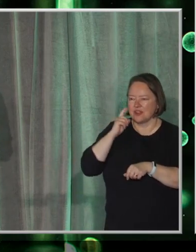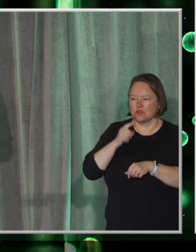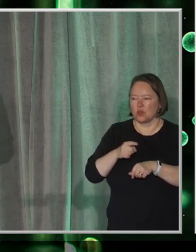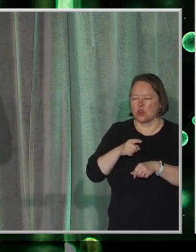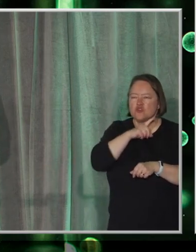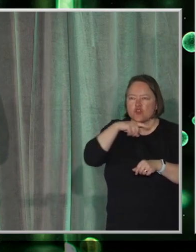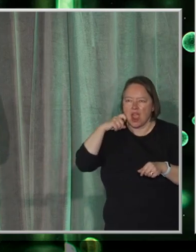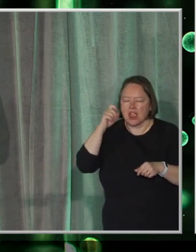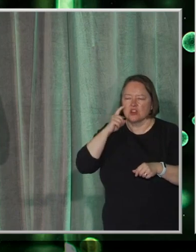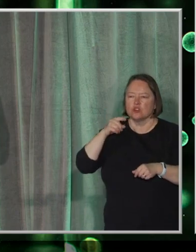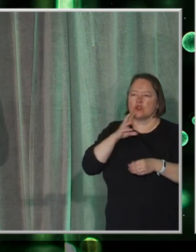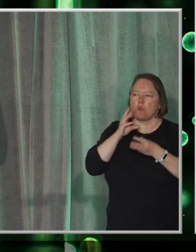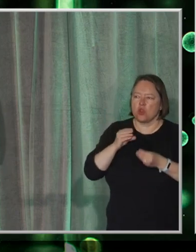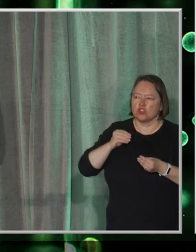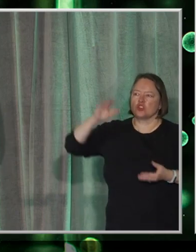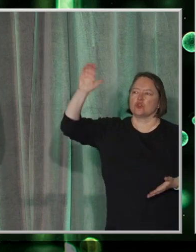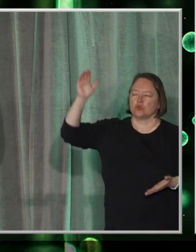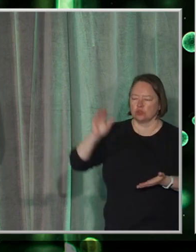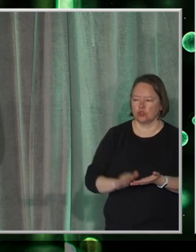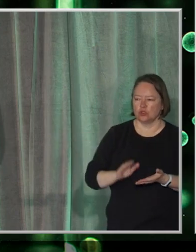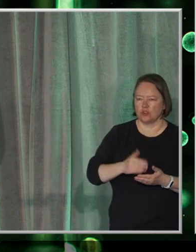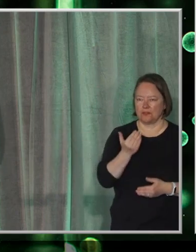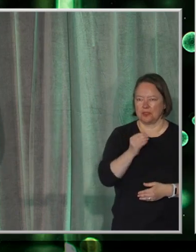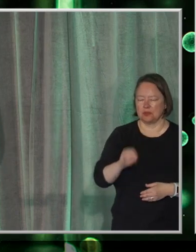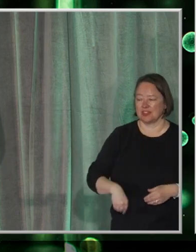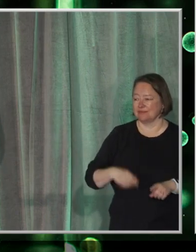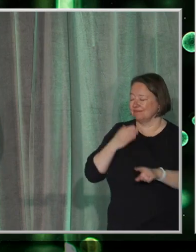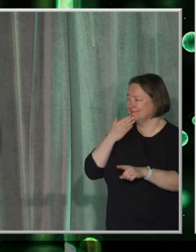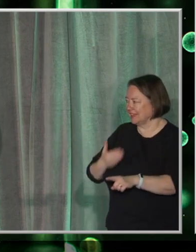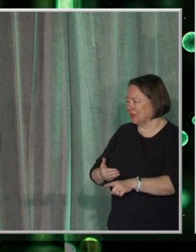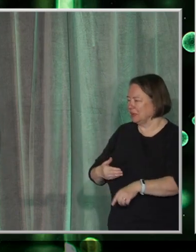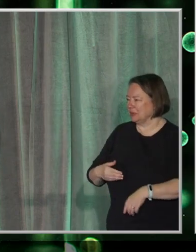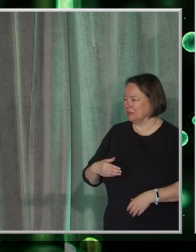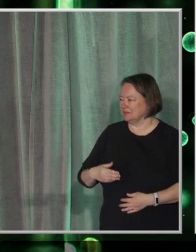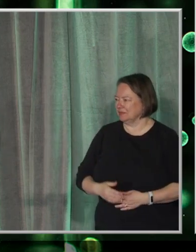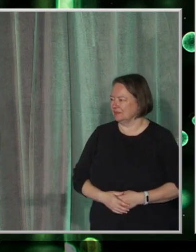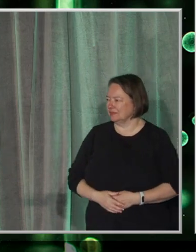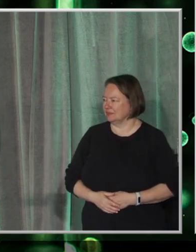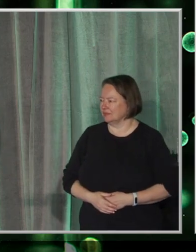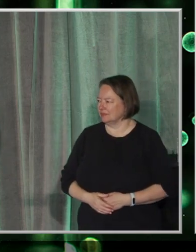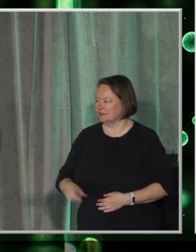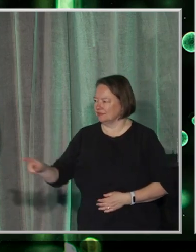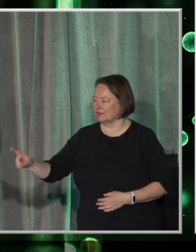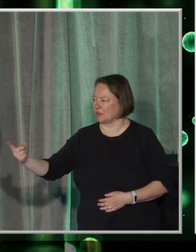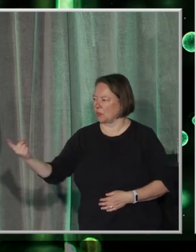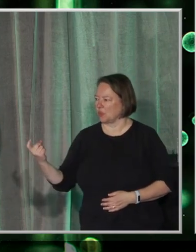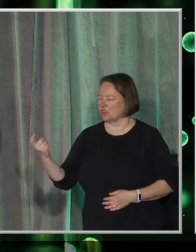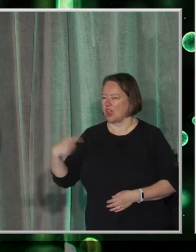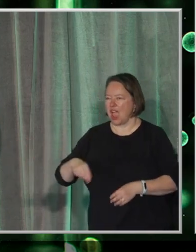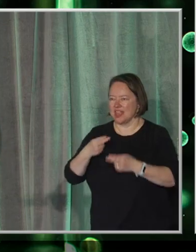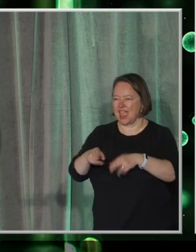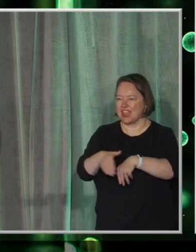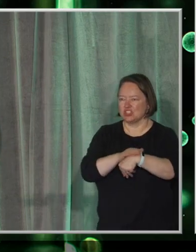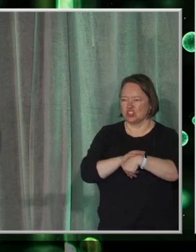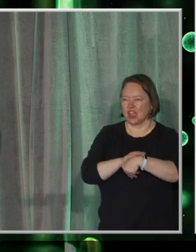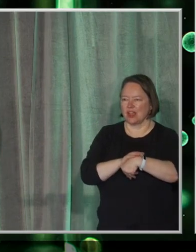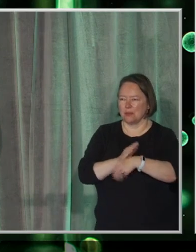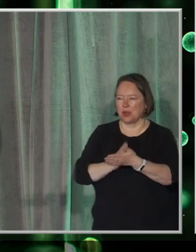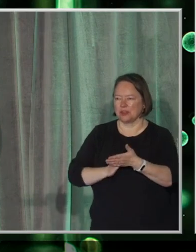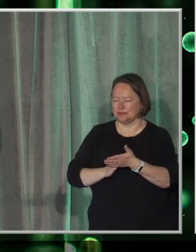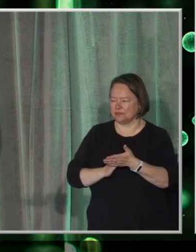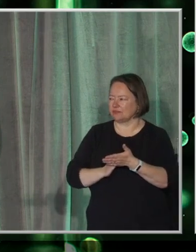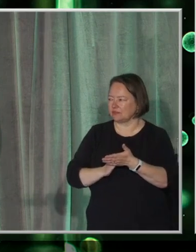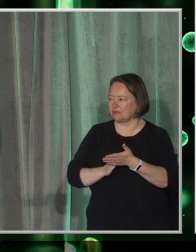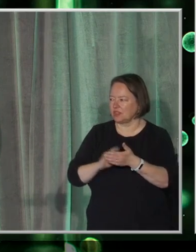to below 15%. Yeah. Okay, thank you. Thank you very much. I have a question on the eggshell component.